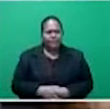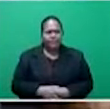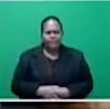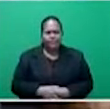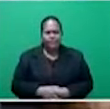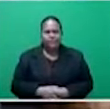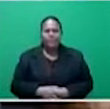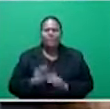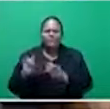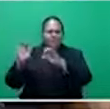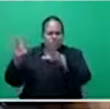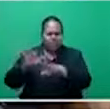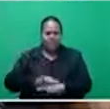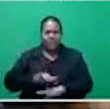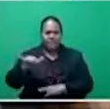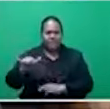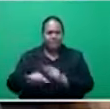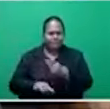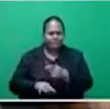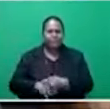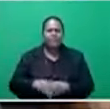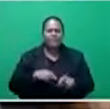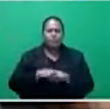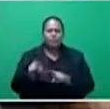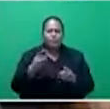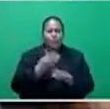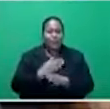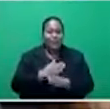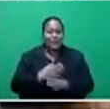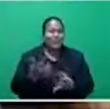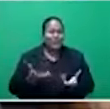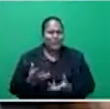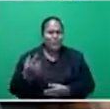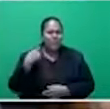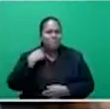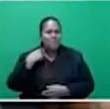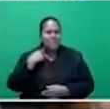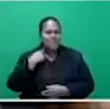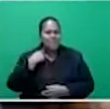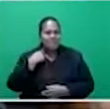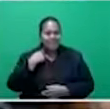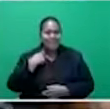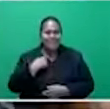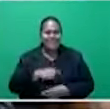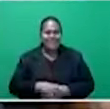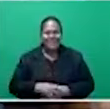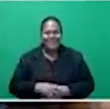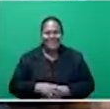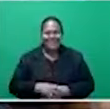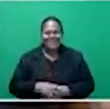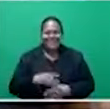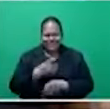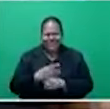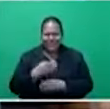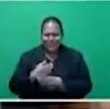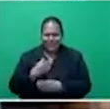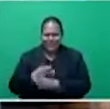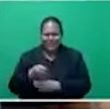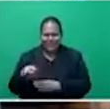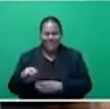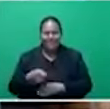A lot of them are working in abattoirs. And the meeting, 90% of the discussions we had with them,